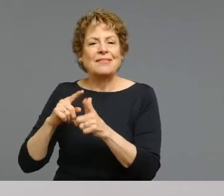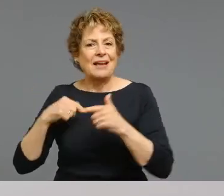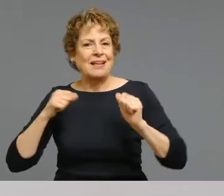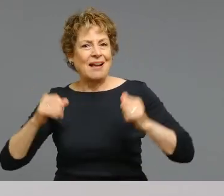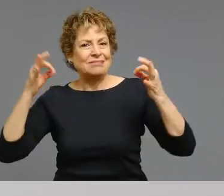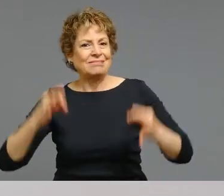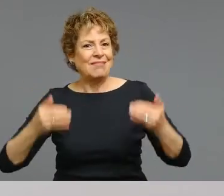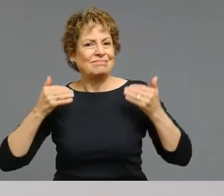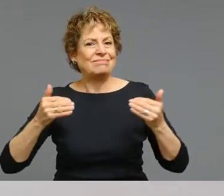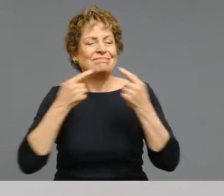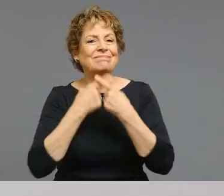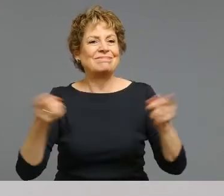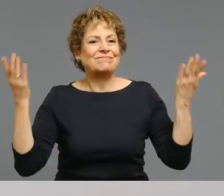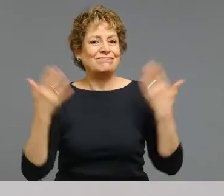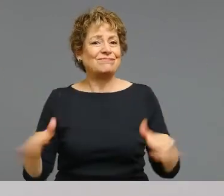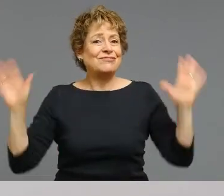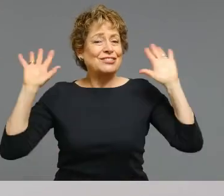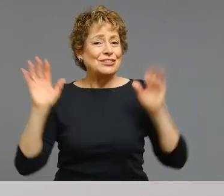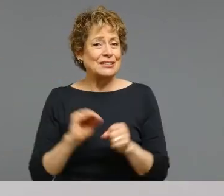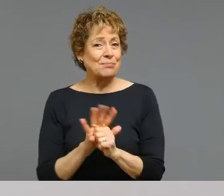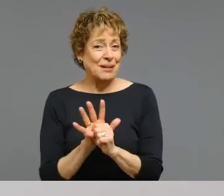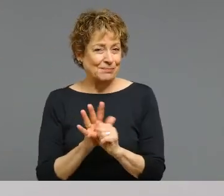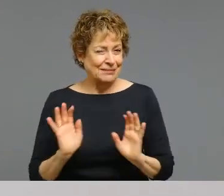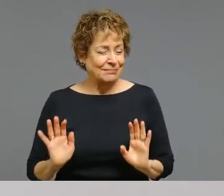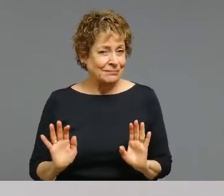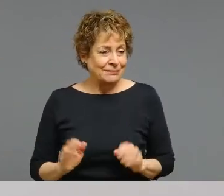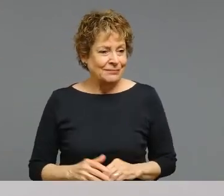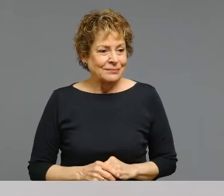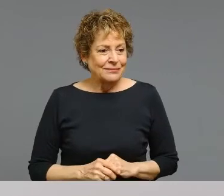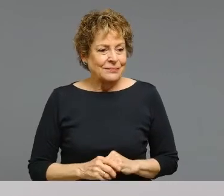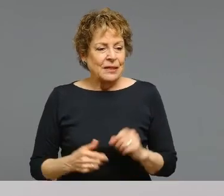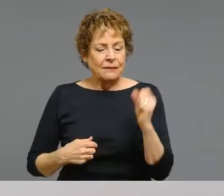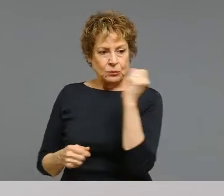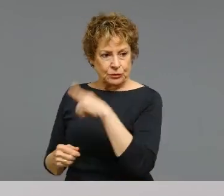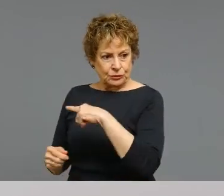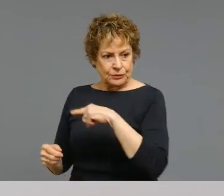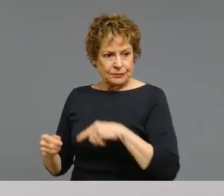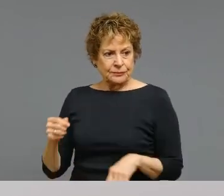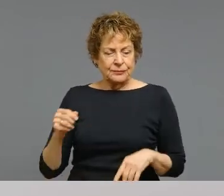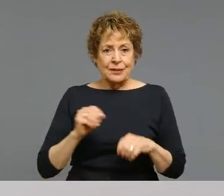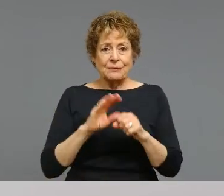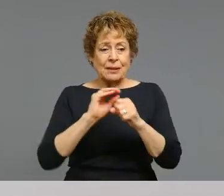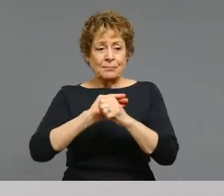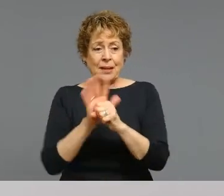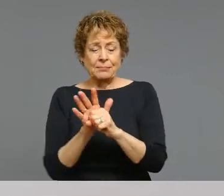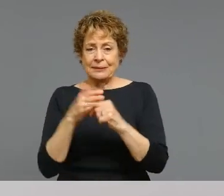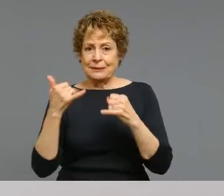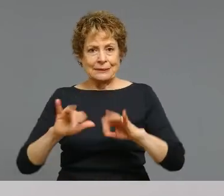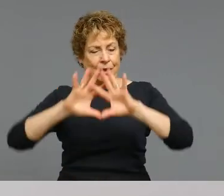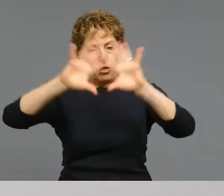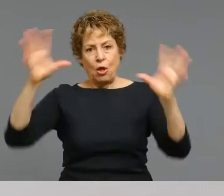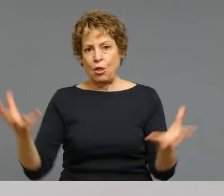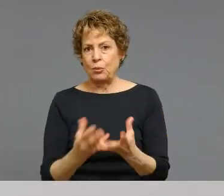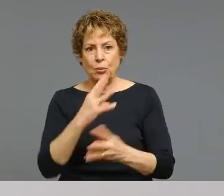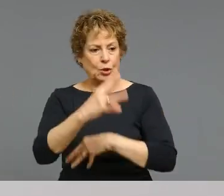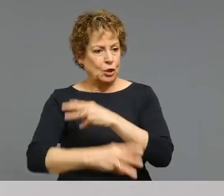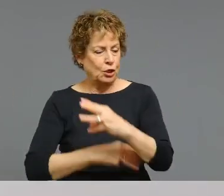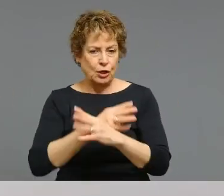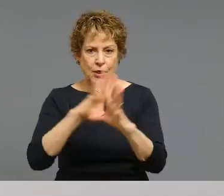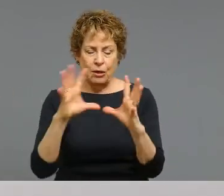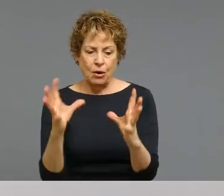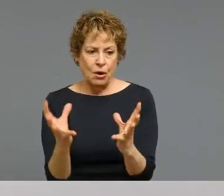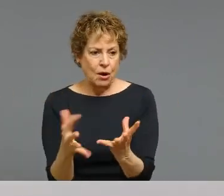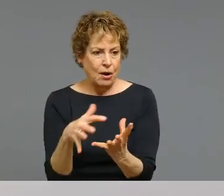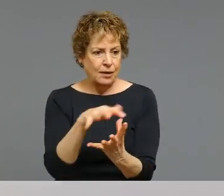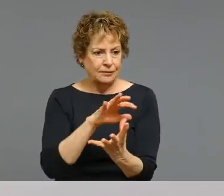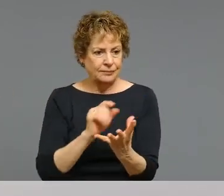So the pandemic obviously is global. Is there a certain percentage of cases that need to be reported worldwide by each country?